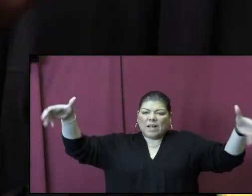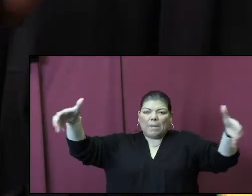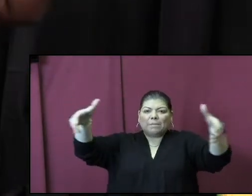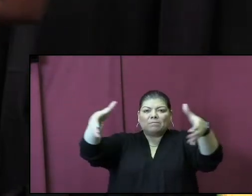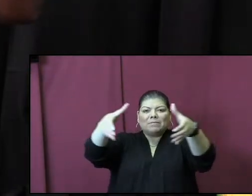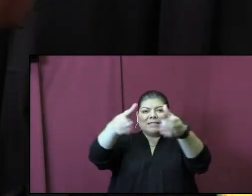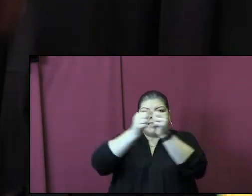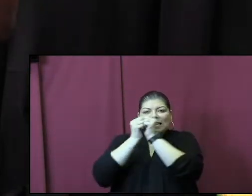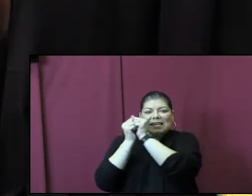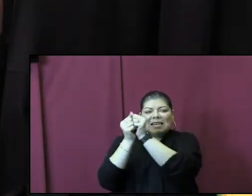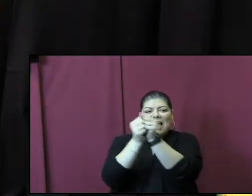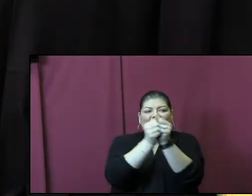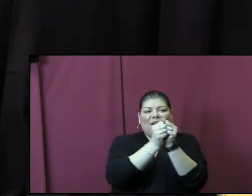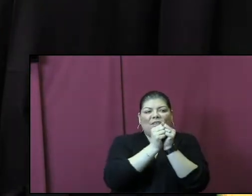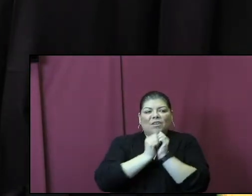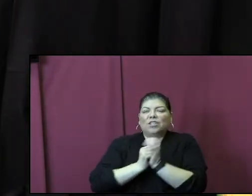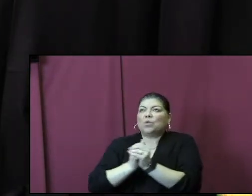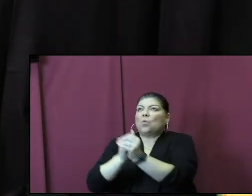gather,